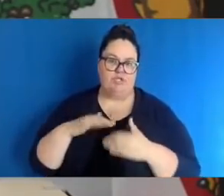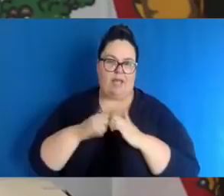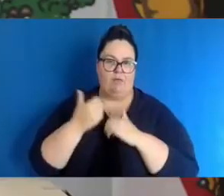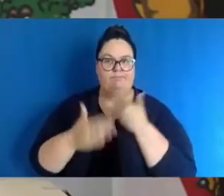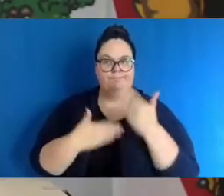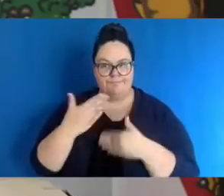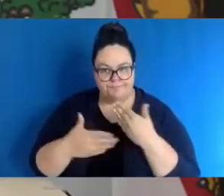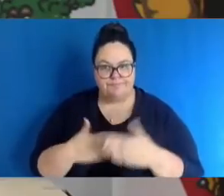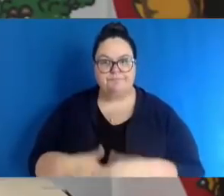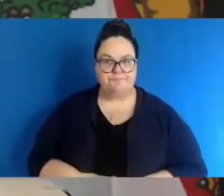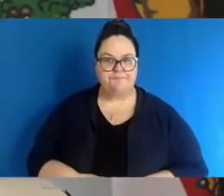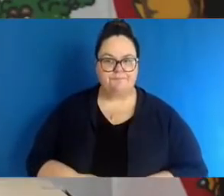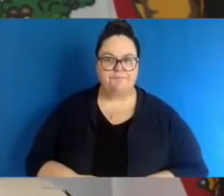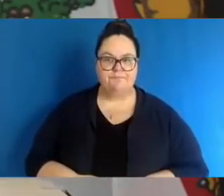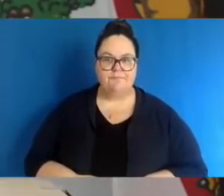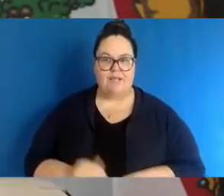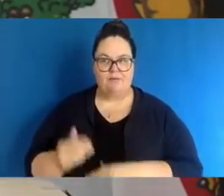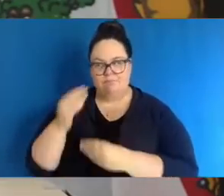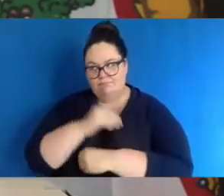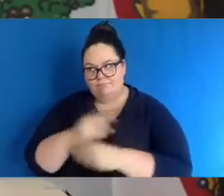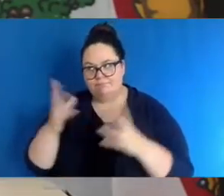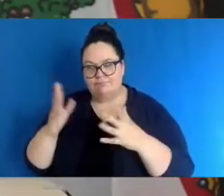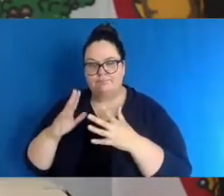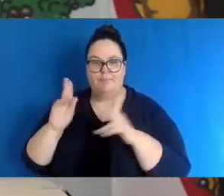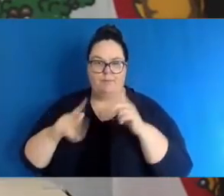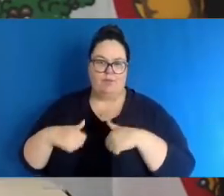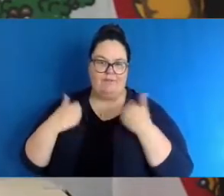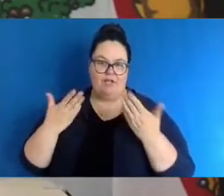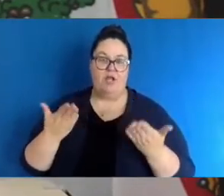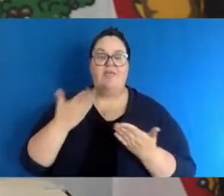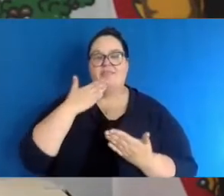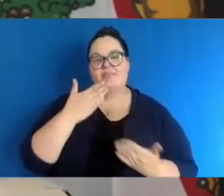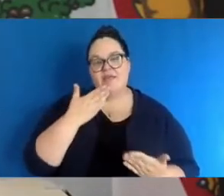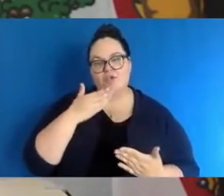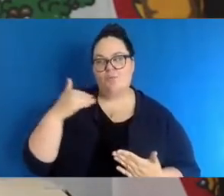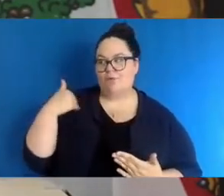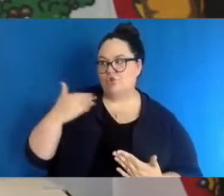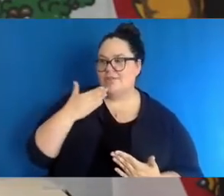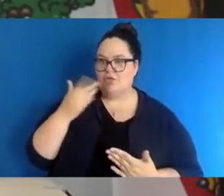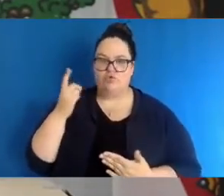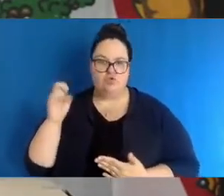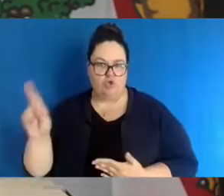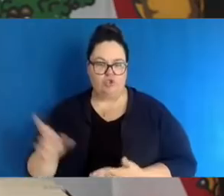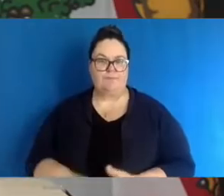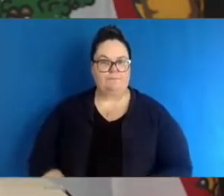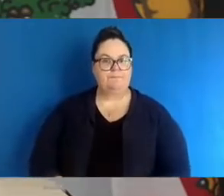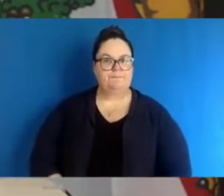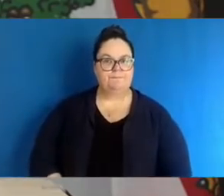work and informing Islanders. So thank you very much, and thank you, Minister, and thank you, Dr. Morrison.